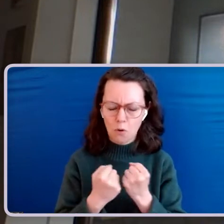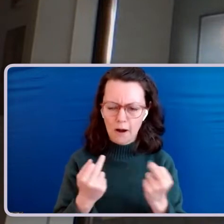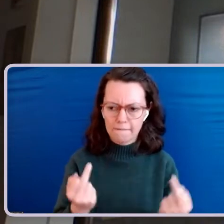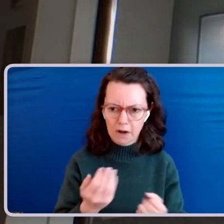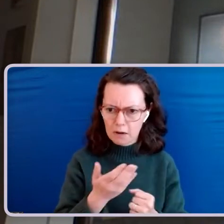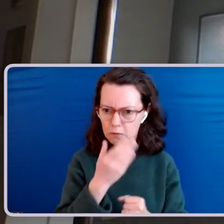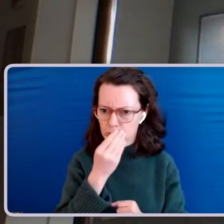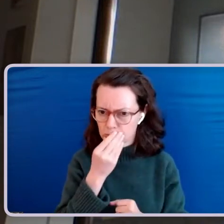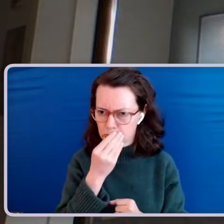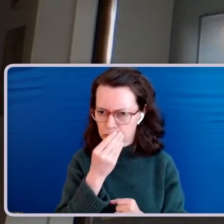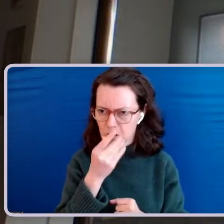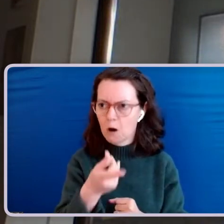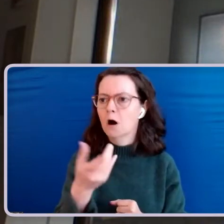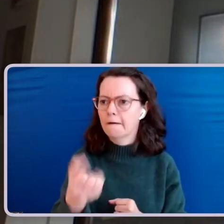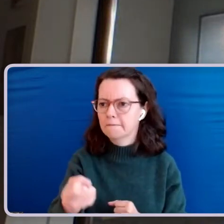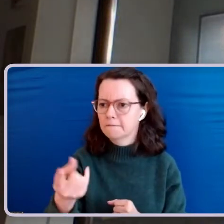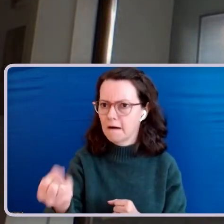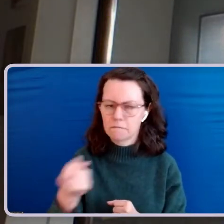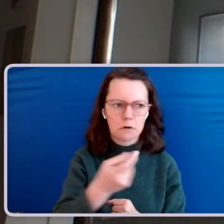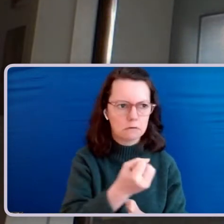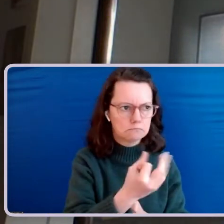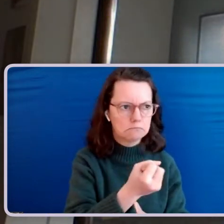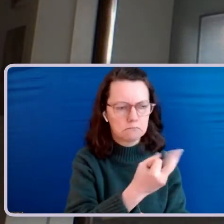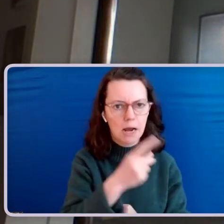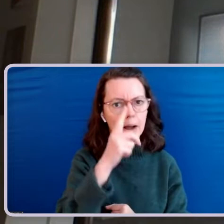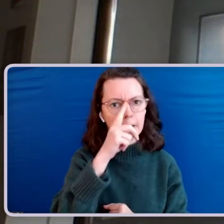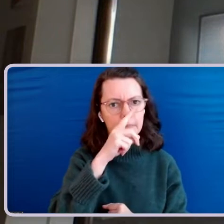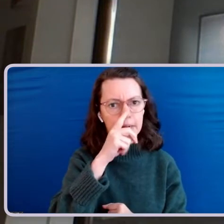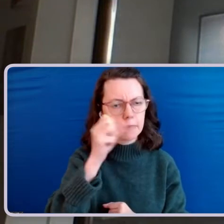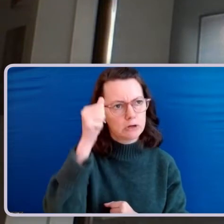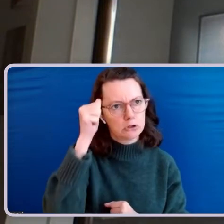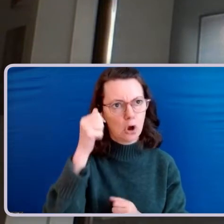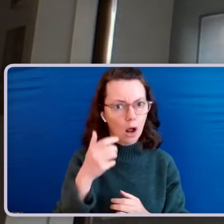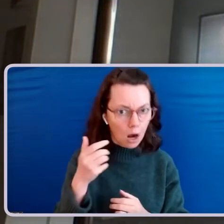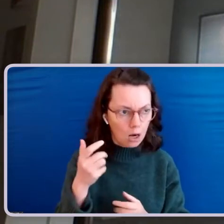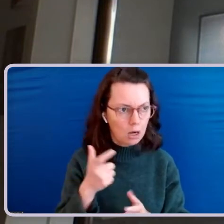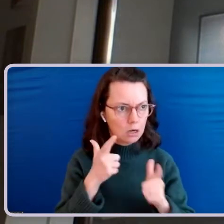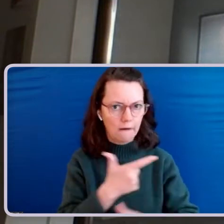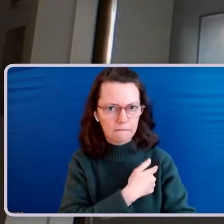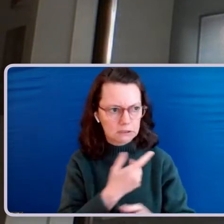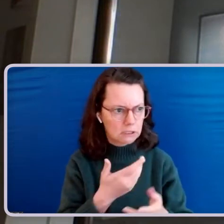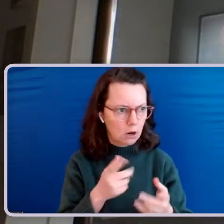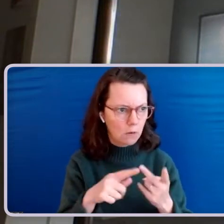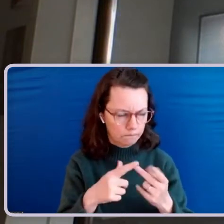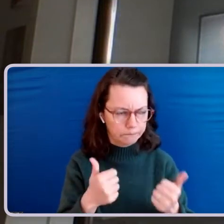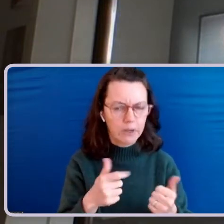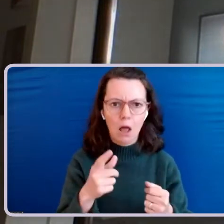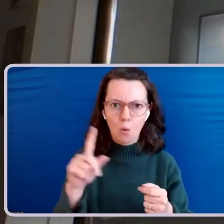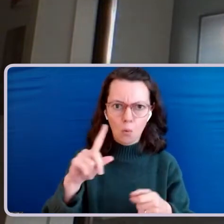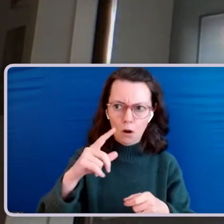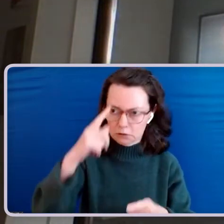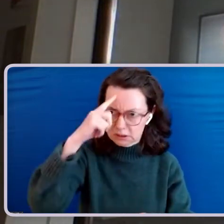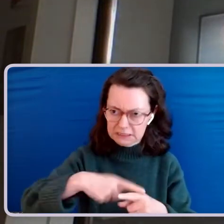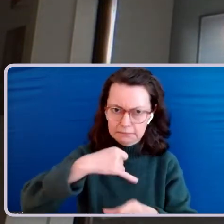people to get vaccines, to get medication if their family member gets sick. So I think it's about understanding the